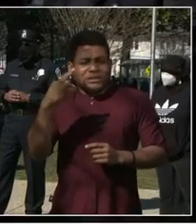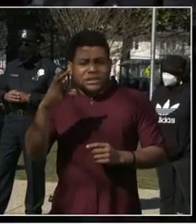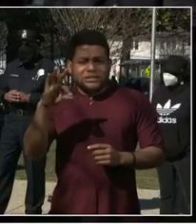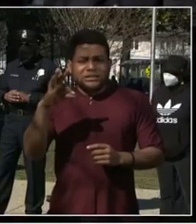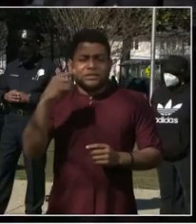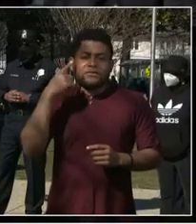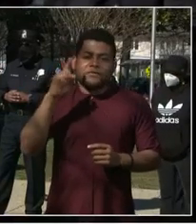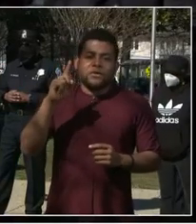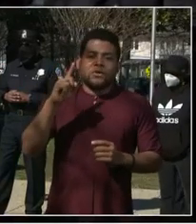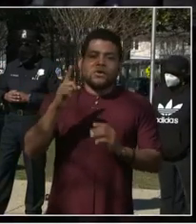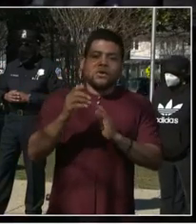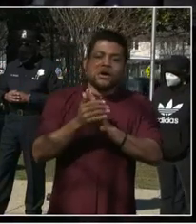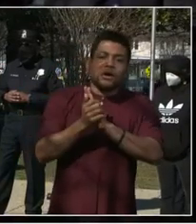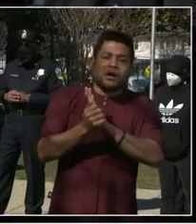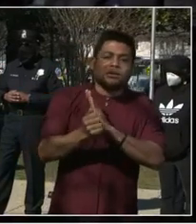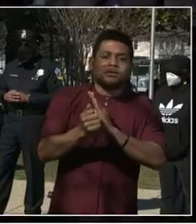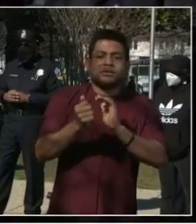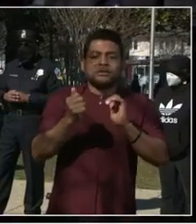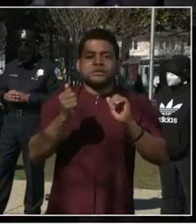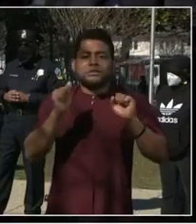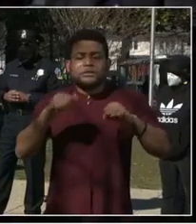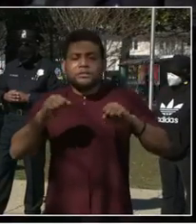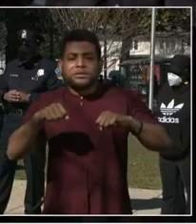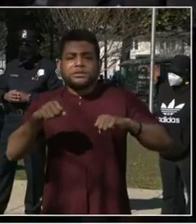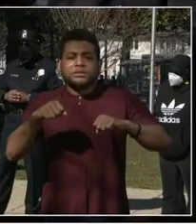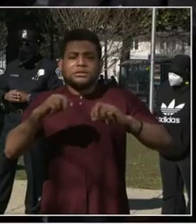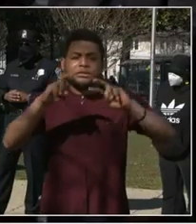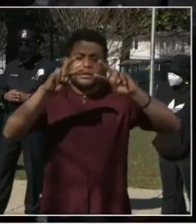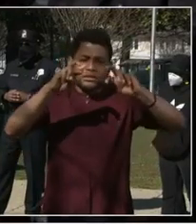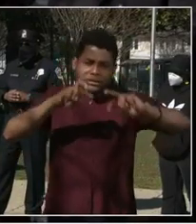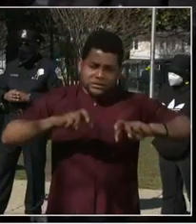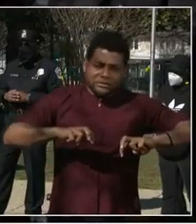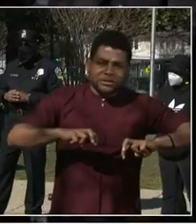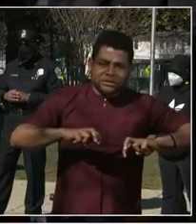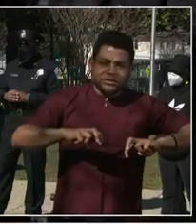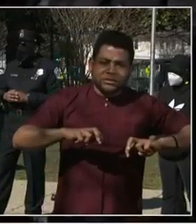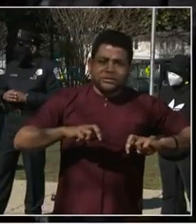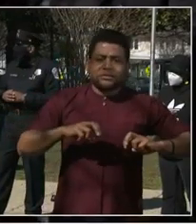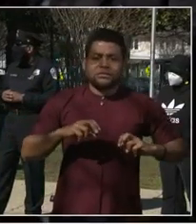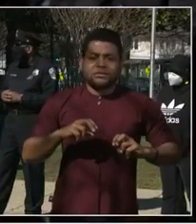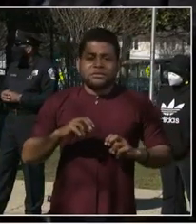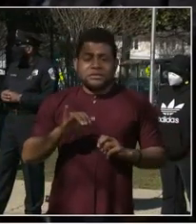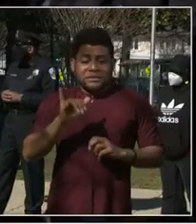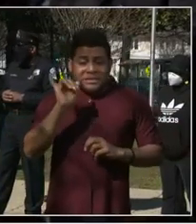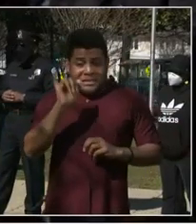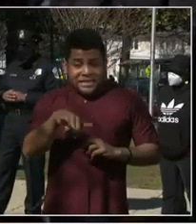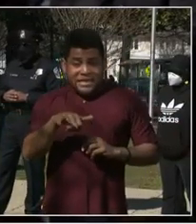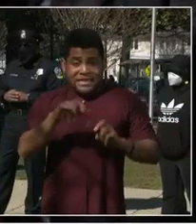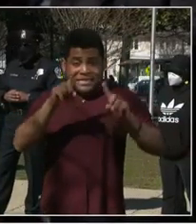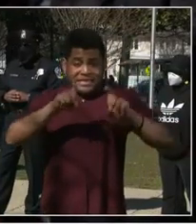assessment. A competency assessment is done